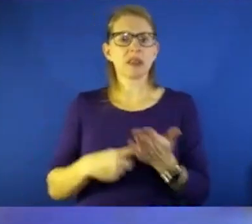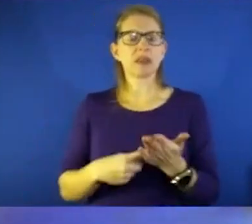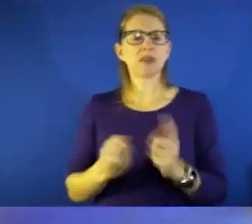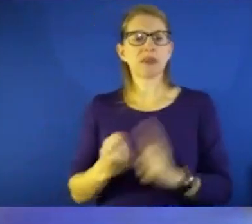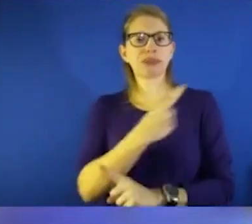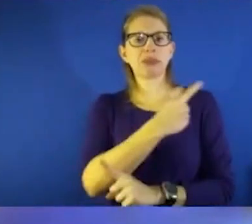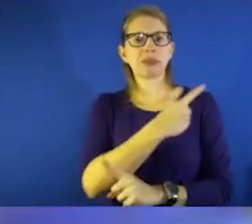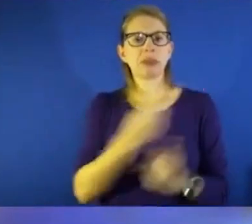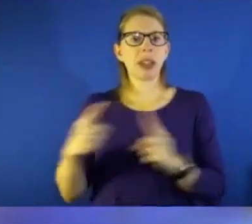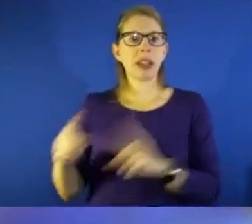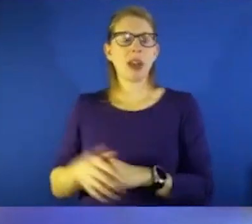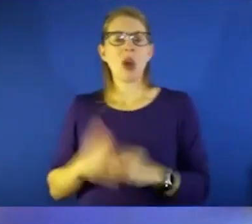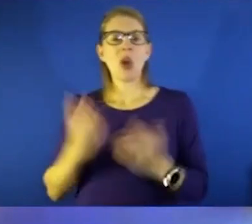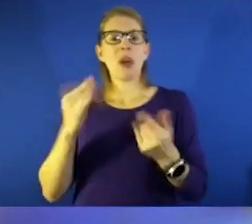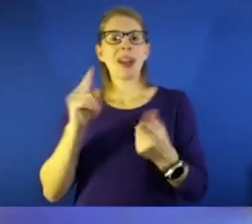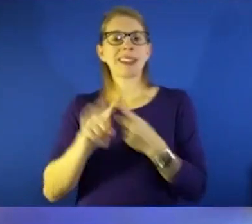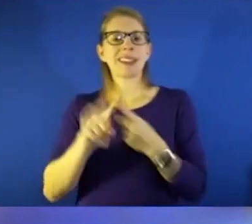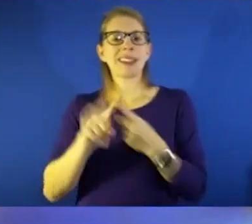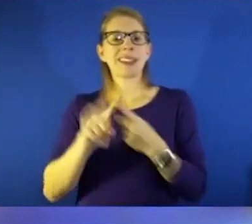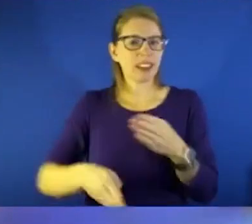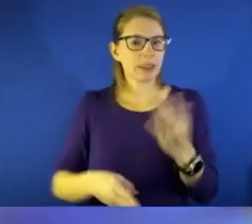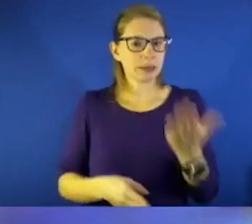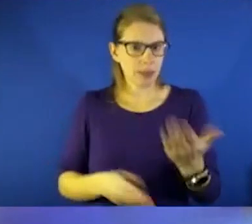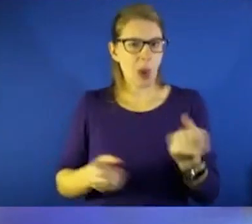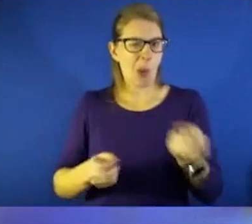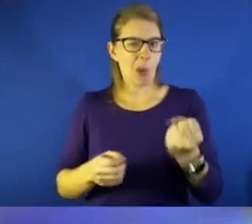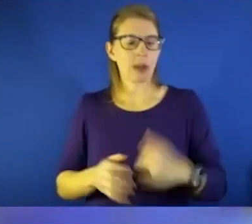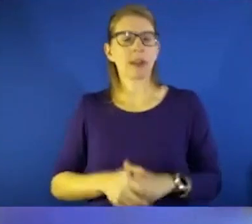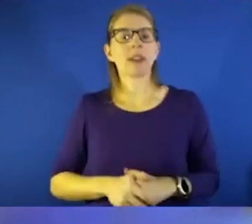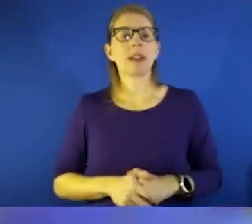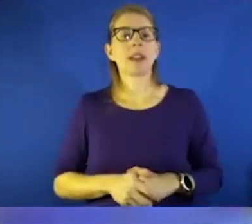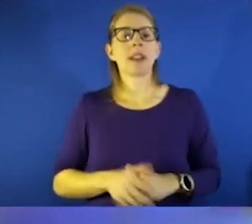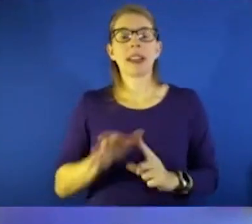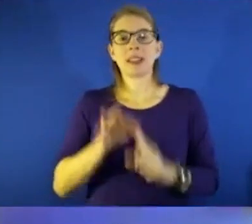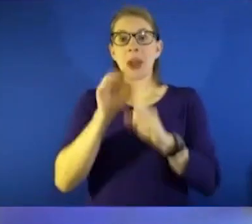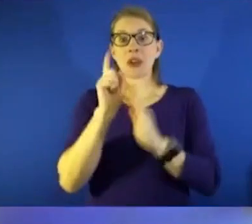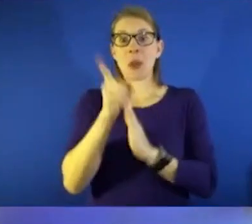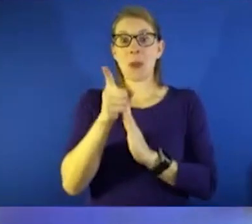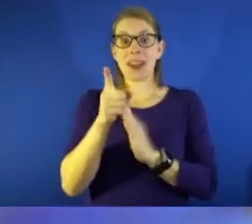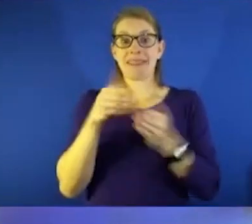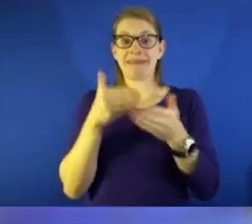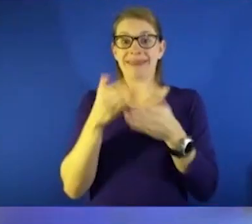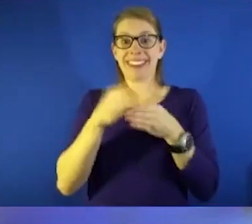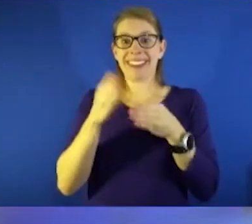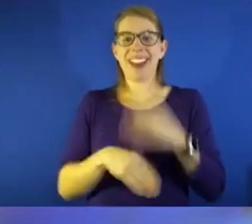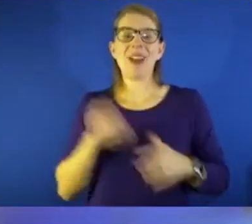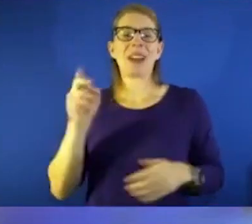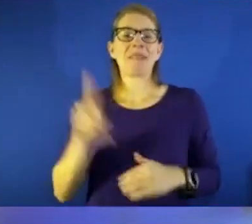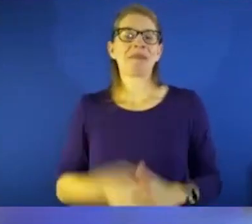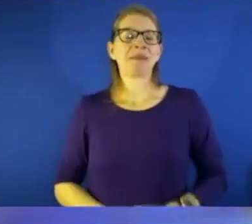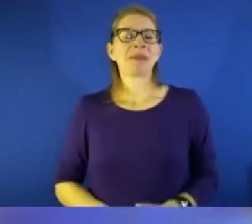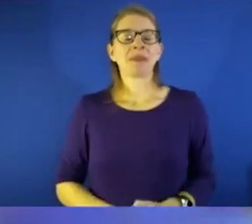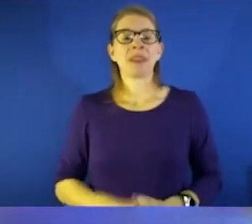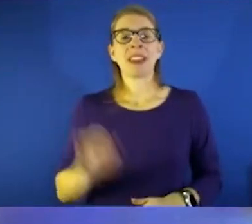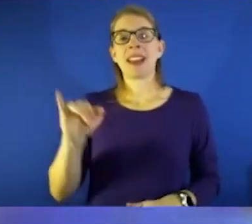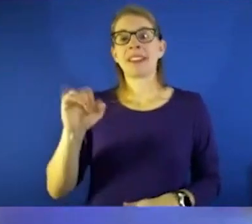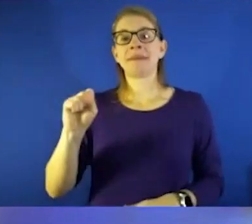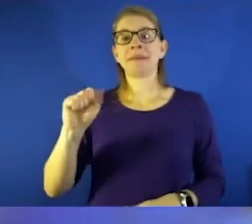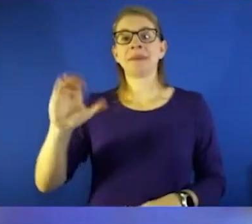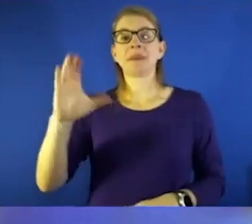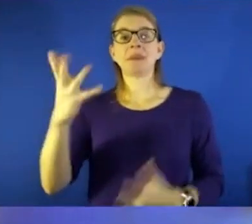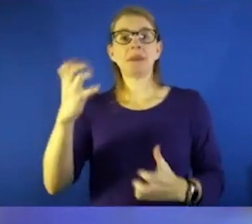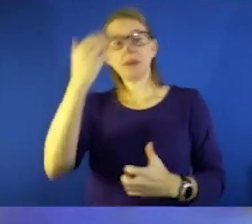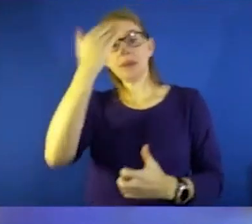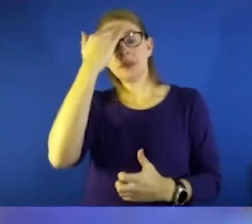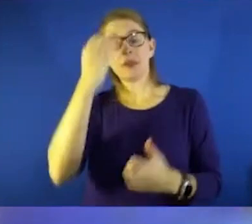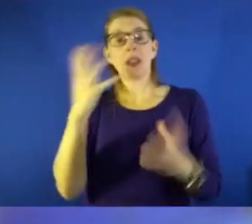Wait till the end of the show. Yeah. That's right. We got a special moment at the end We of the show. We do. Okay. Isaac just wants to know the total number of